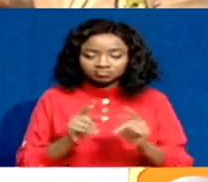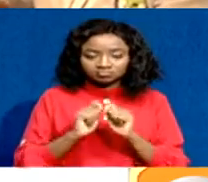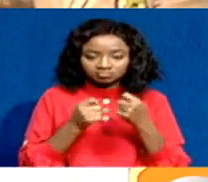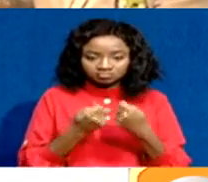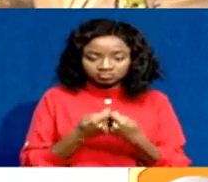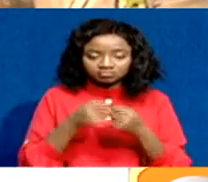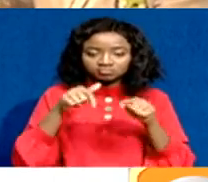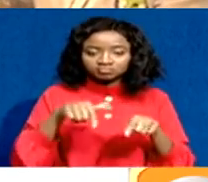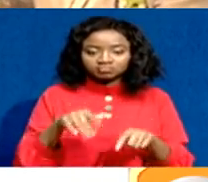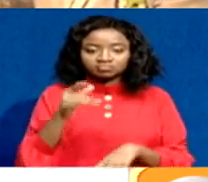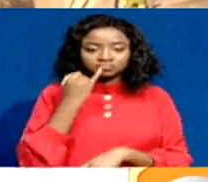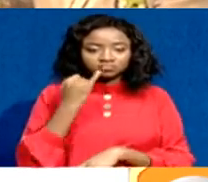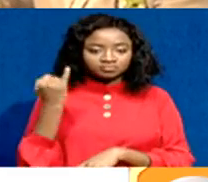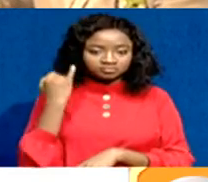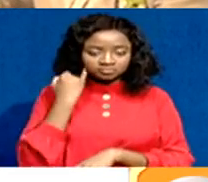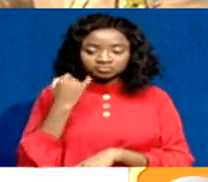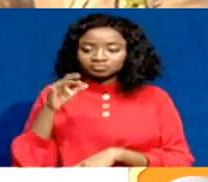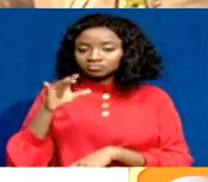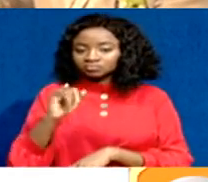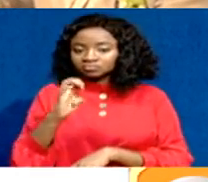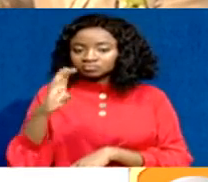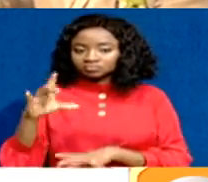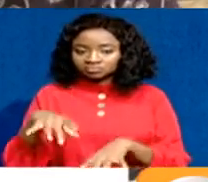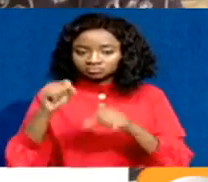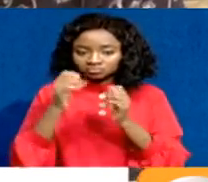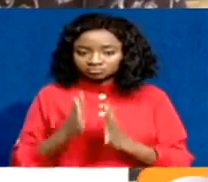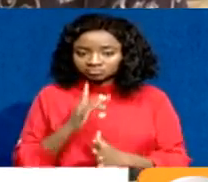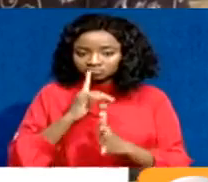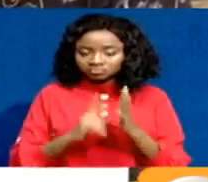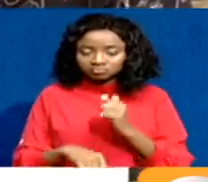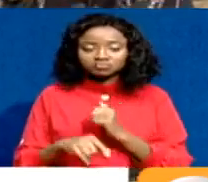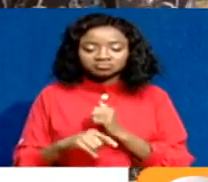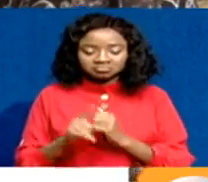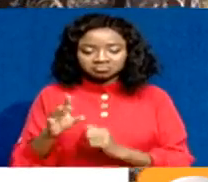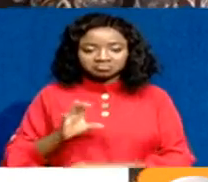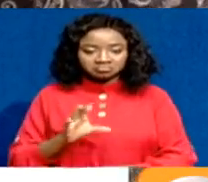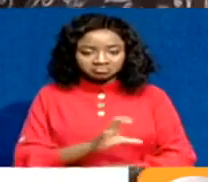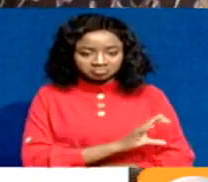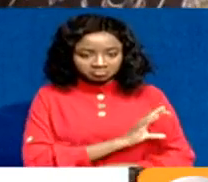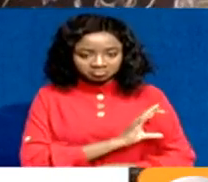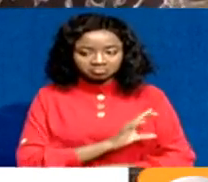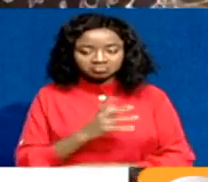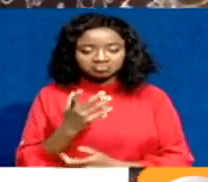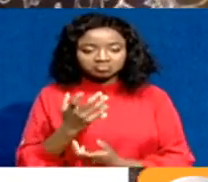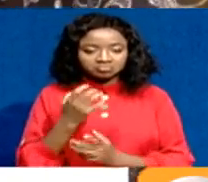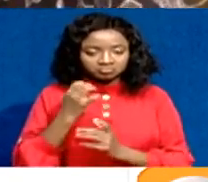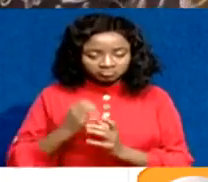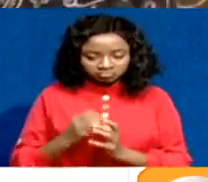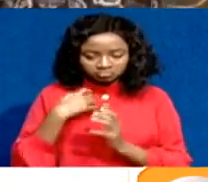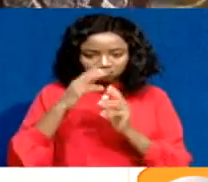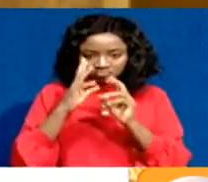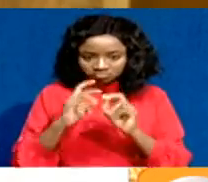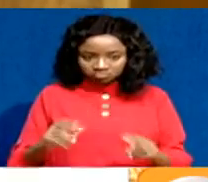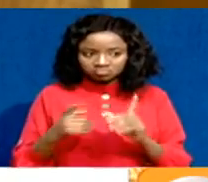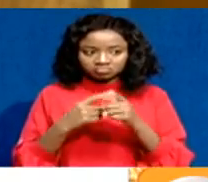today, IEBC Chair Wafula Chebukati said the Electoral Code of Conduct Committee will commence their investigations and give